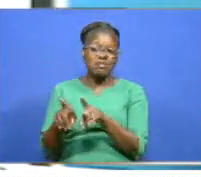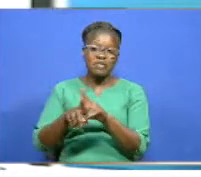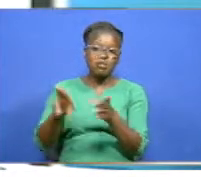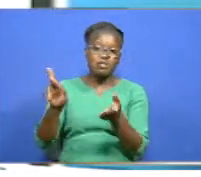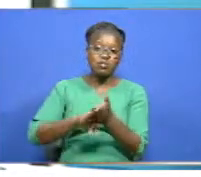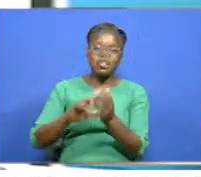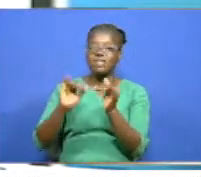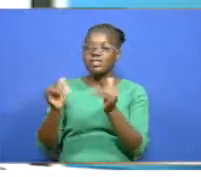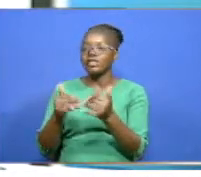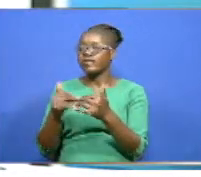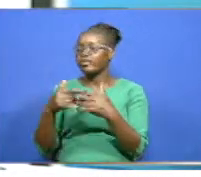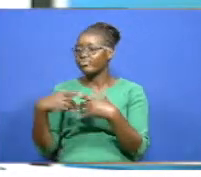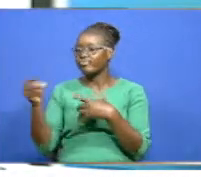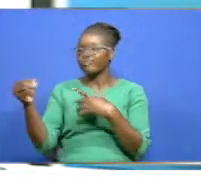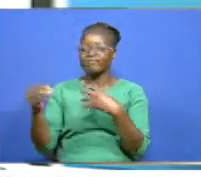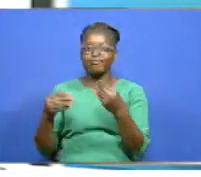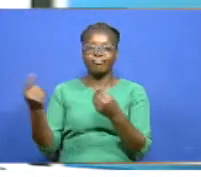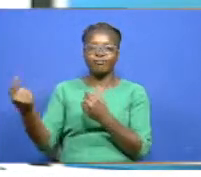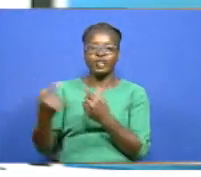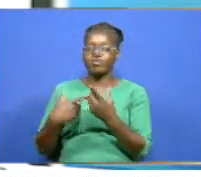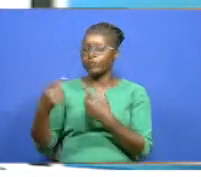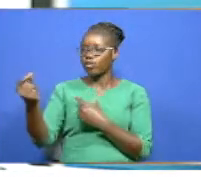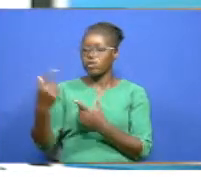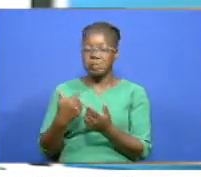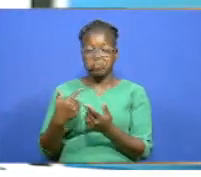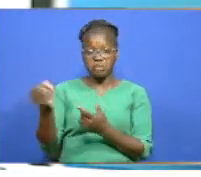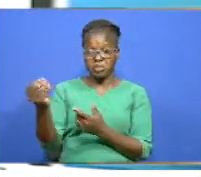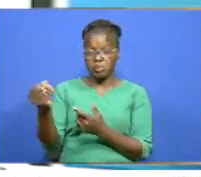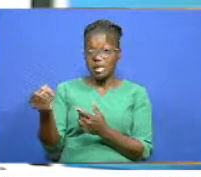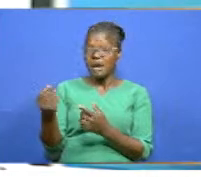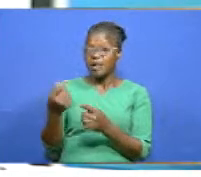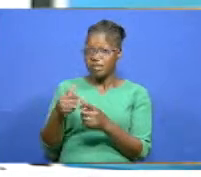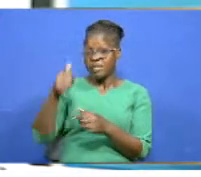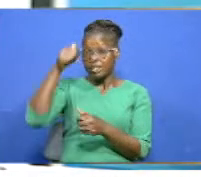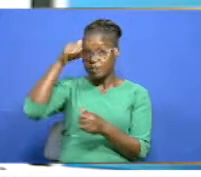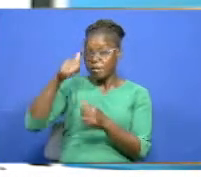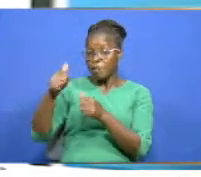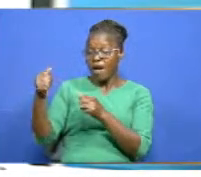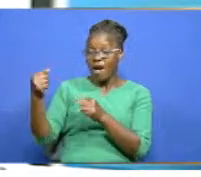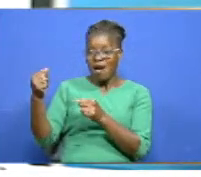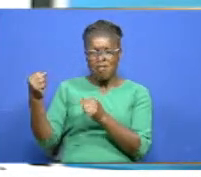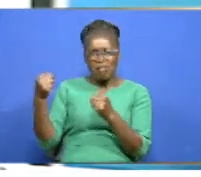the news and pass, and the politicians will remember that violence is